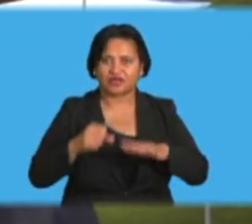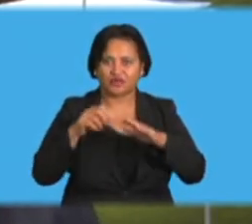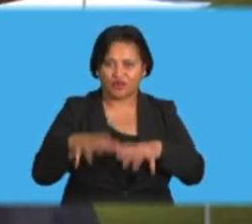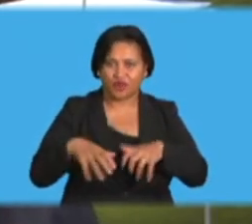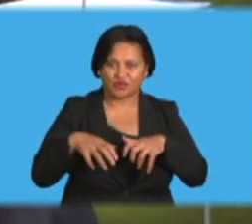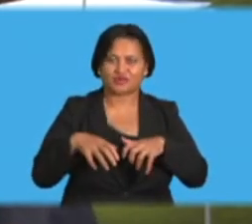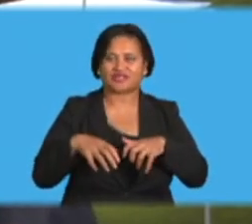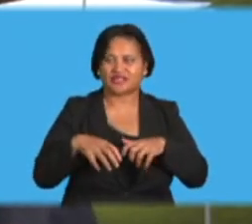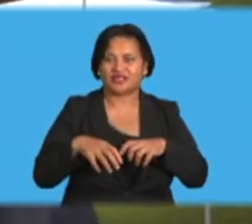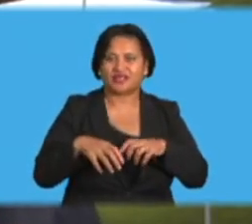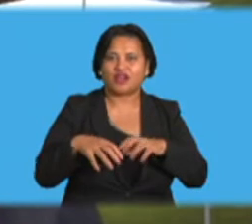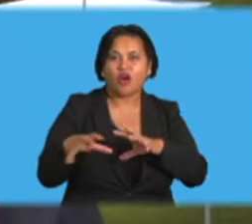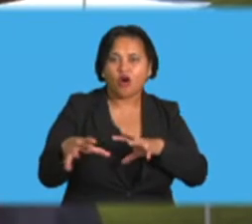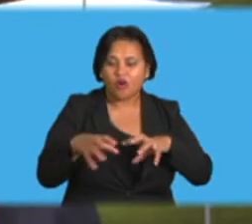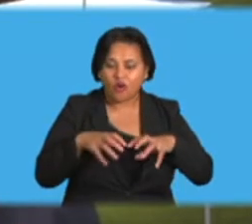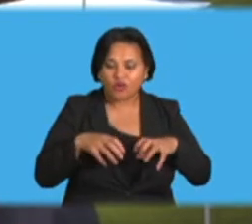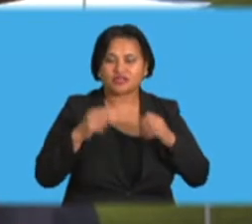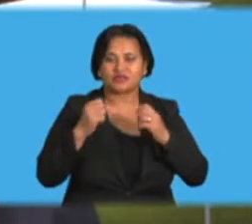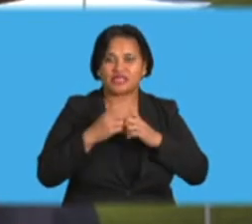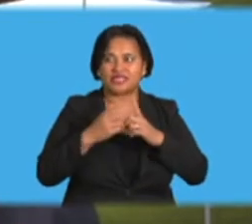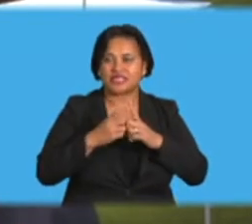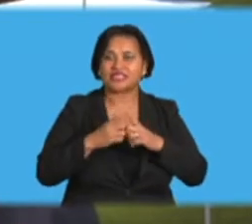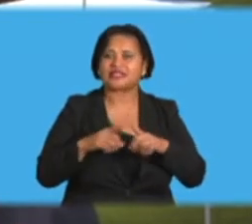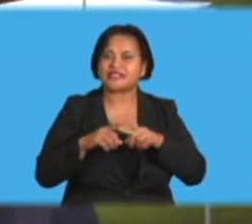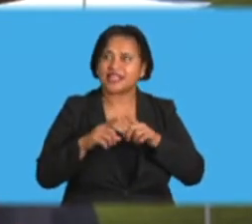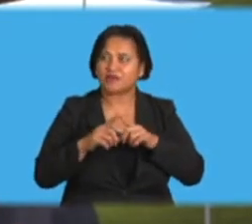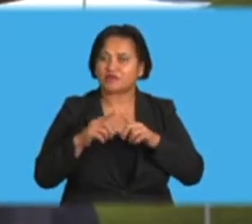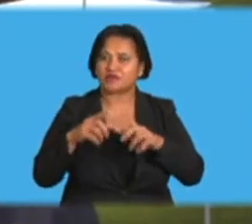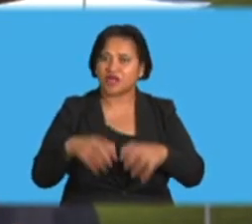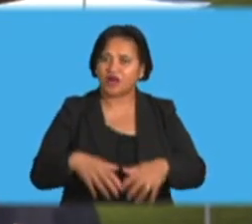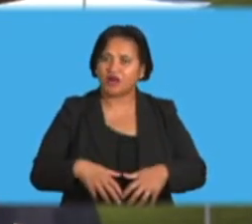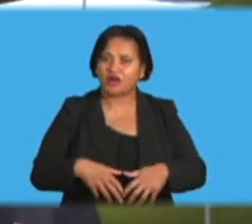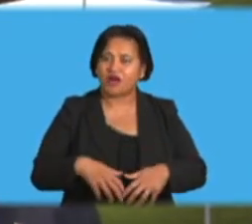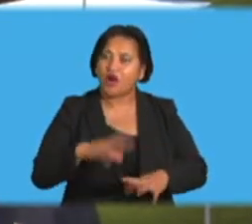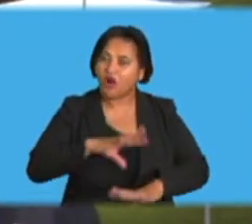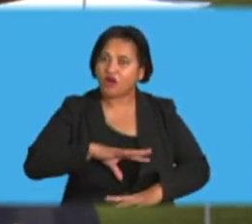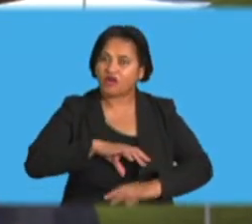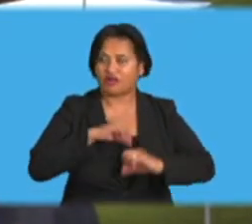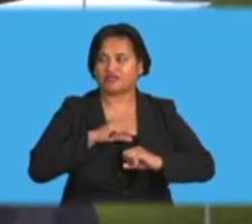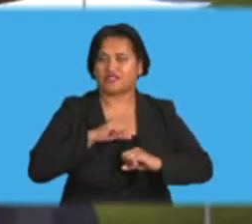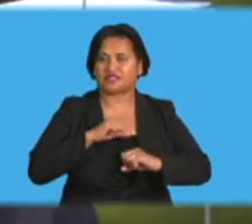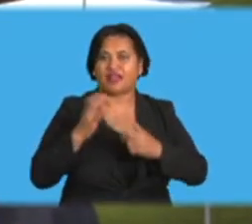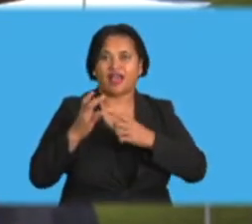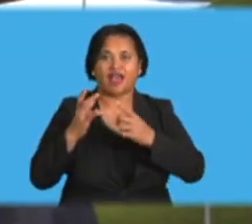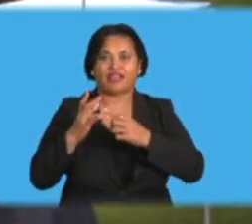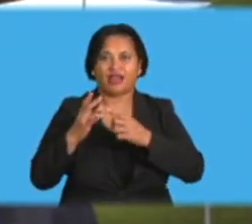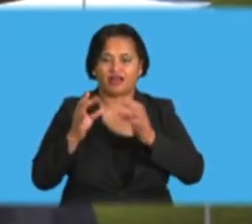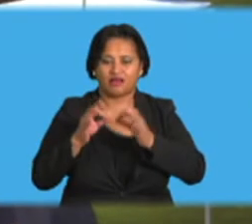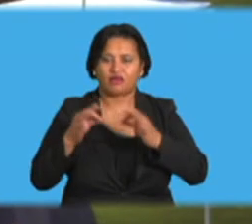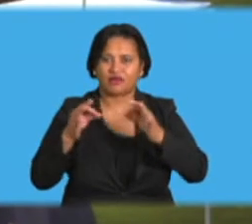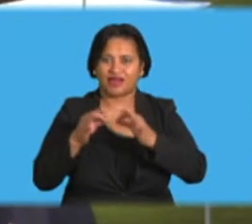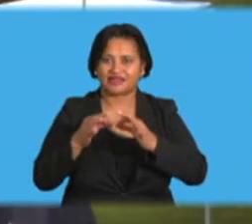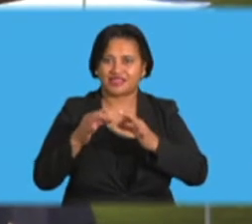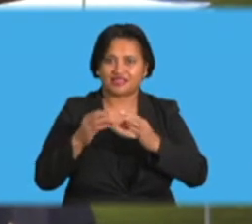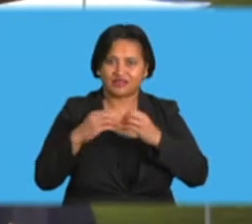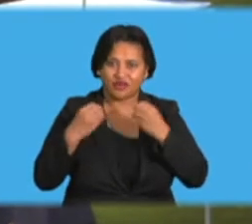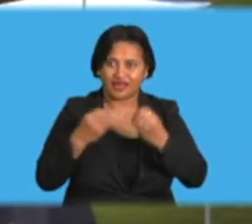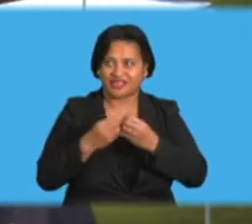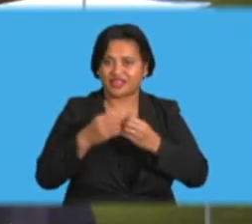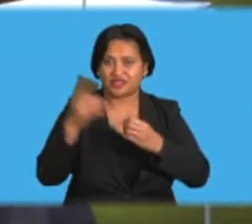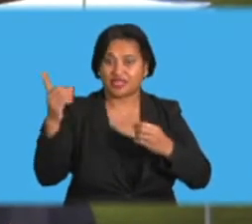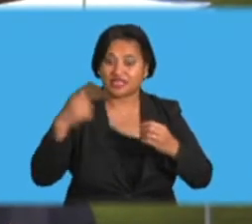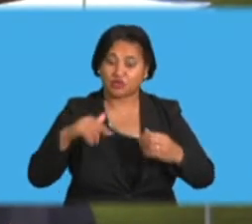it speaks about the confidence that the multilateral agencies have in our ability to host such an event. This will be the largest event